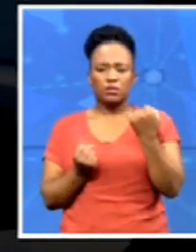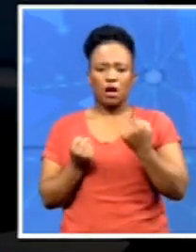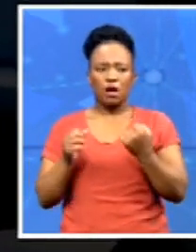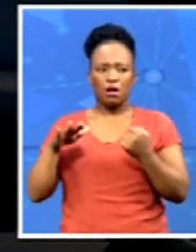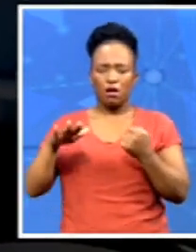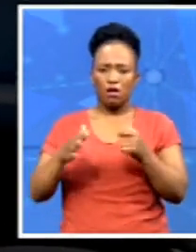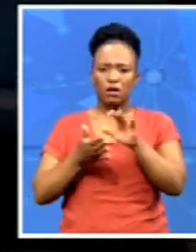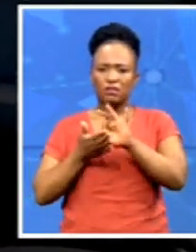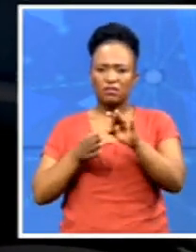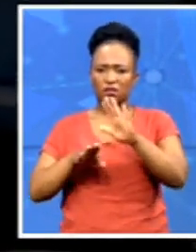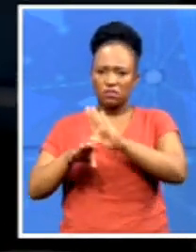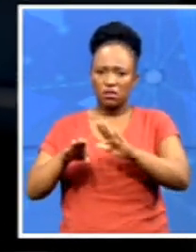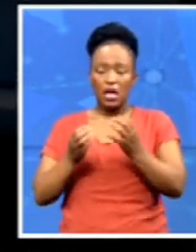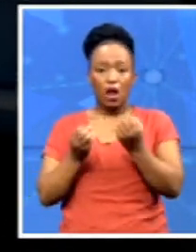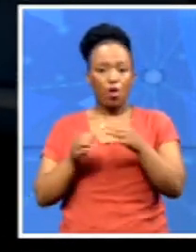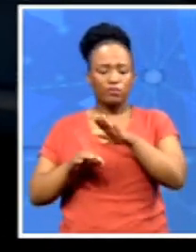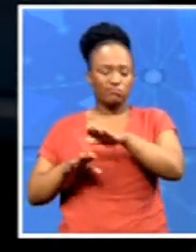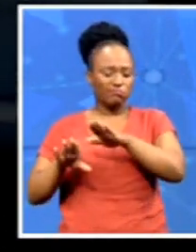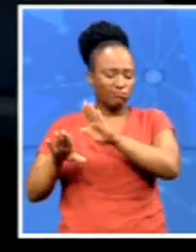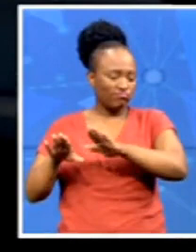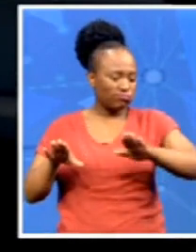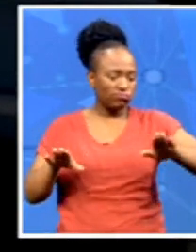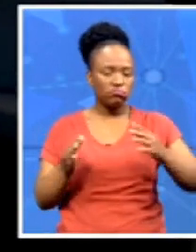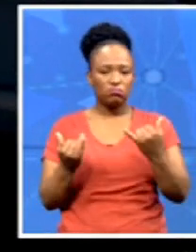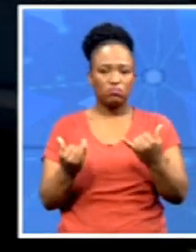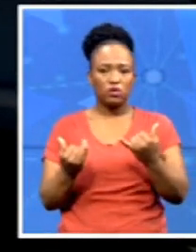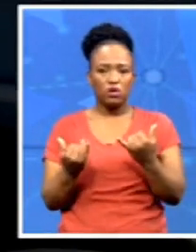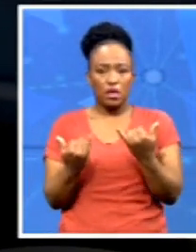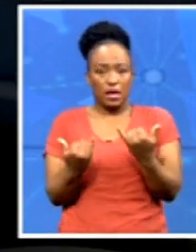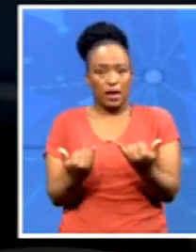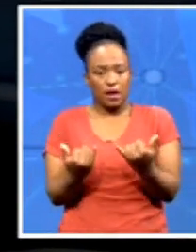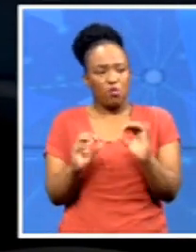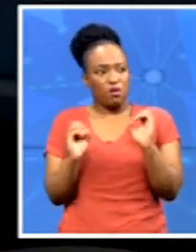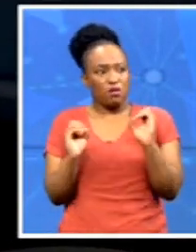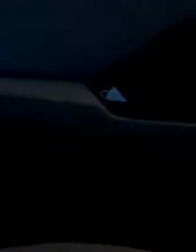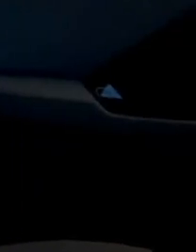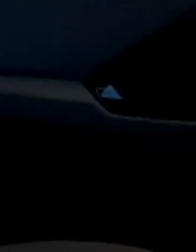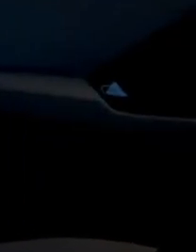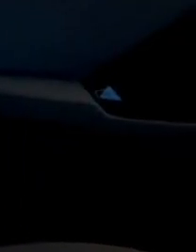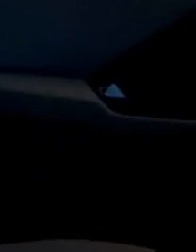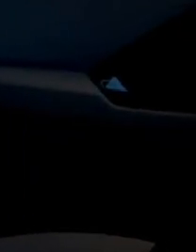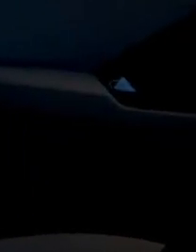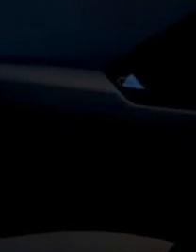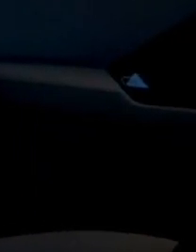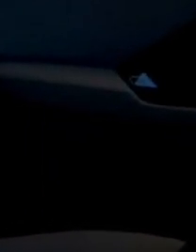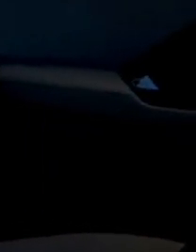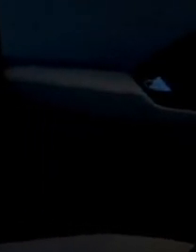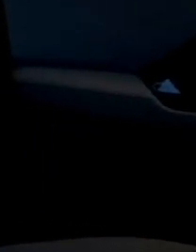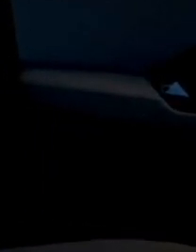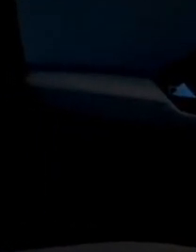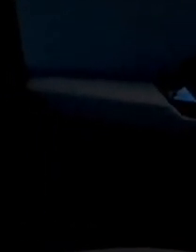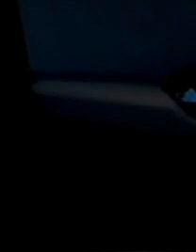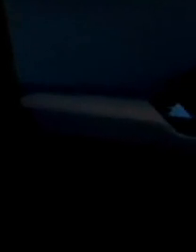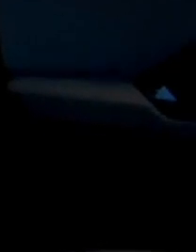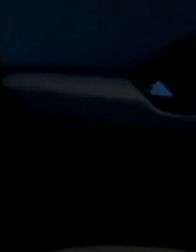here all the time. But right now, there's nothing. And also, I take it you live in this area as well? No water in